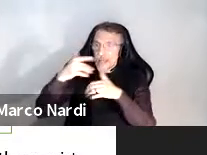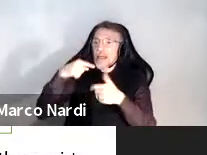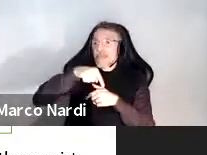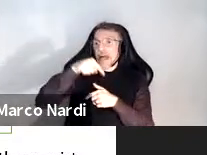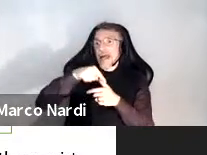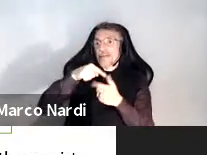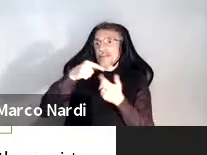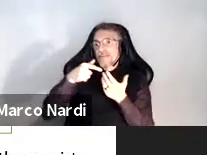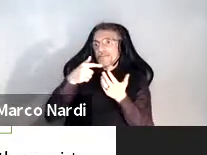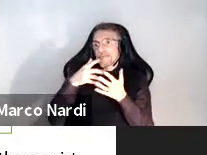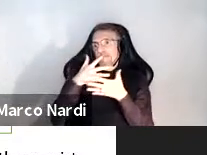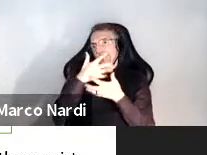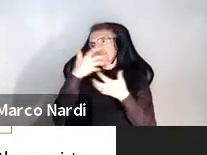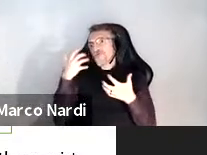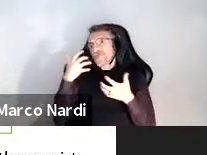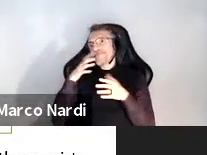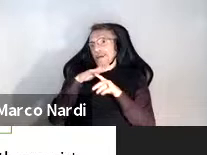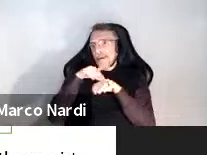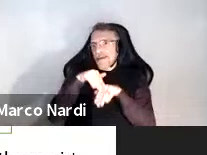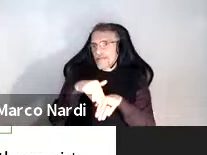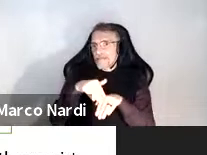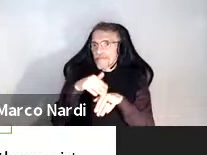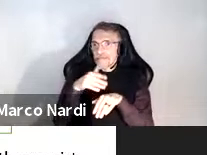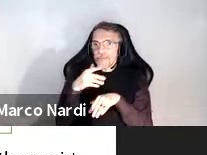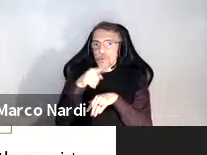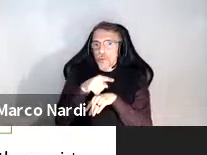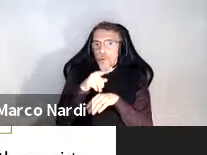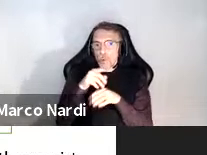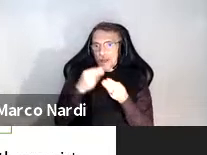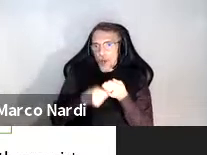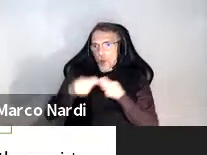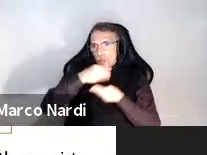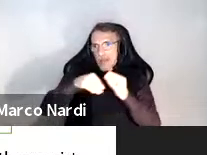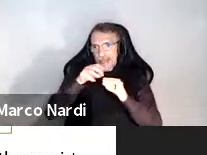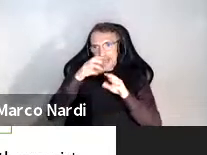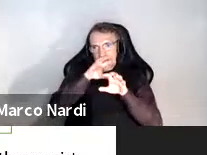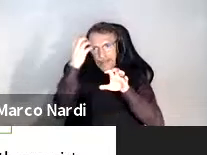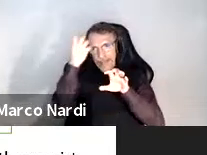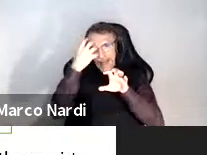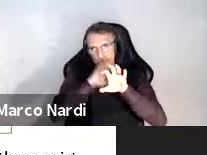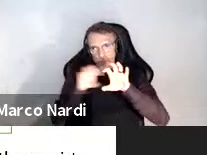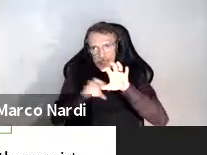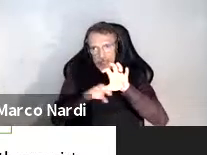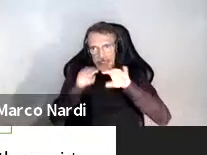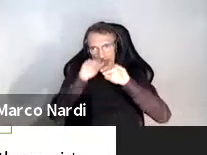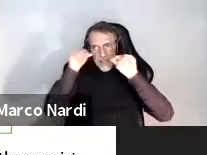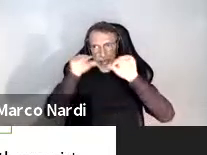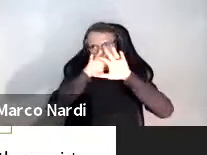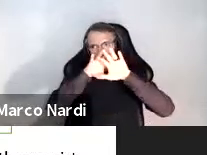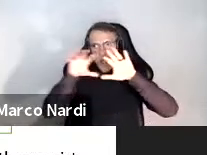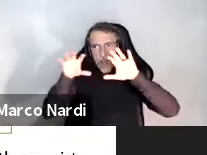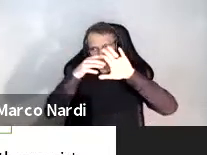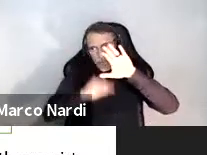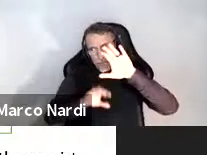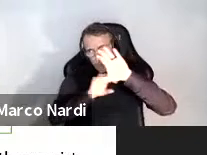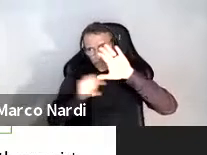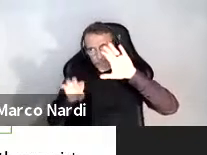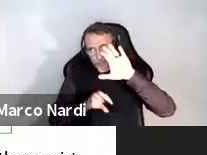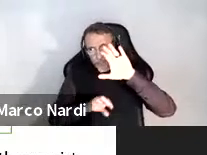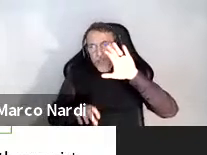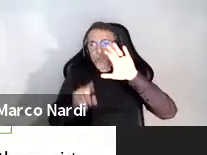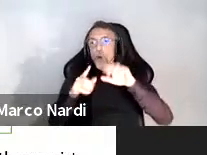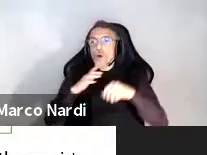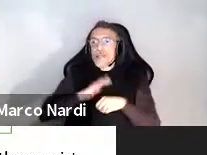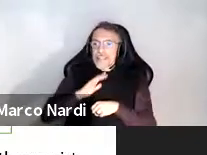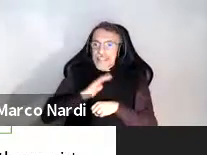the economies of the sub-Saharan Africa. And despite the increase in debt, the need to reduce